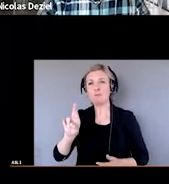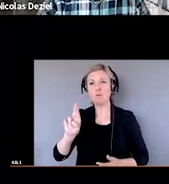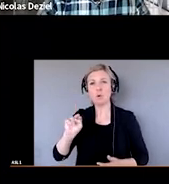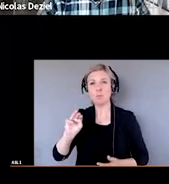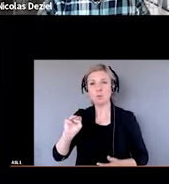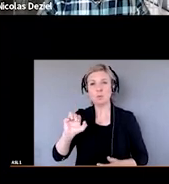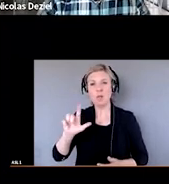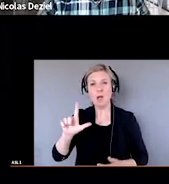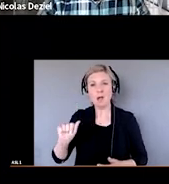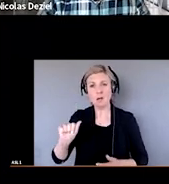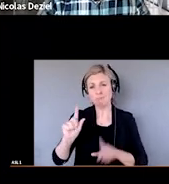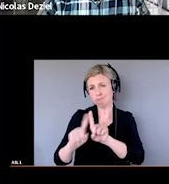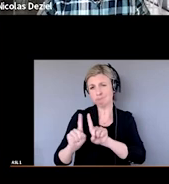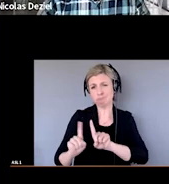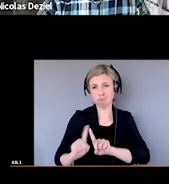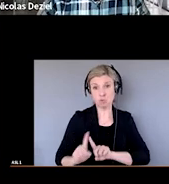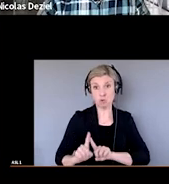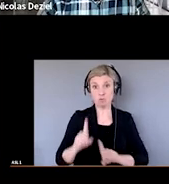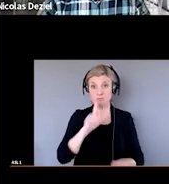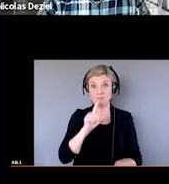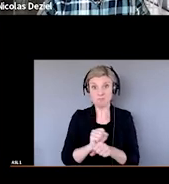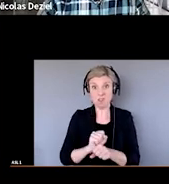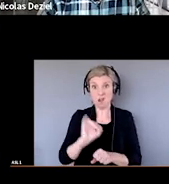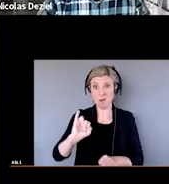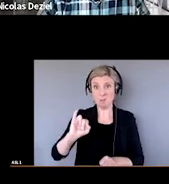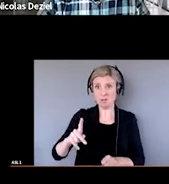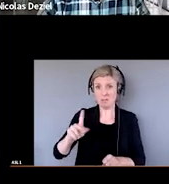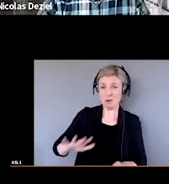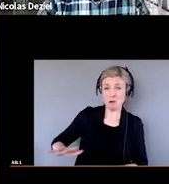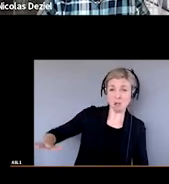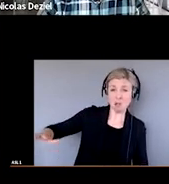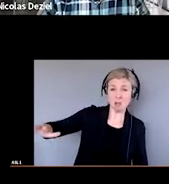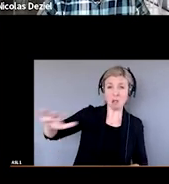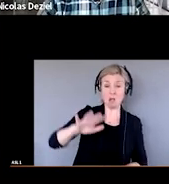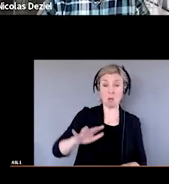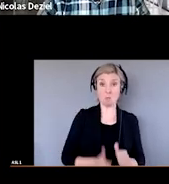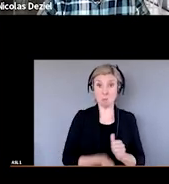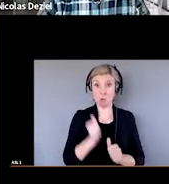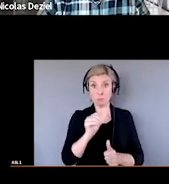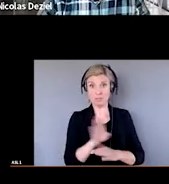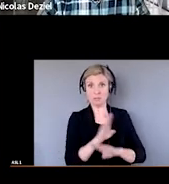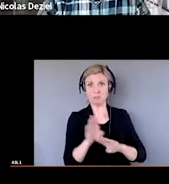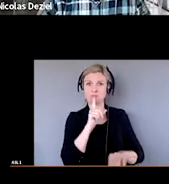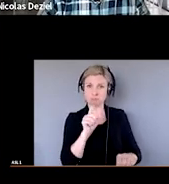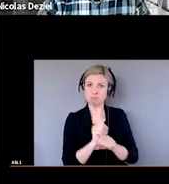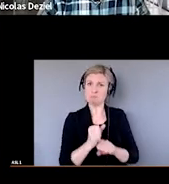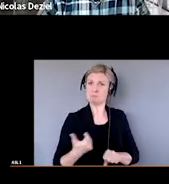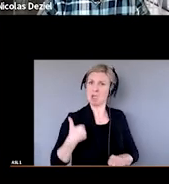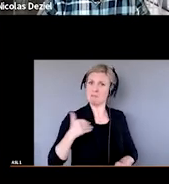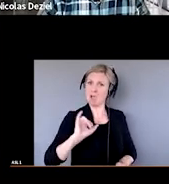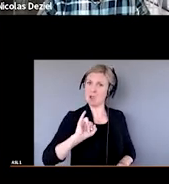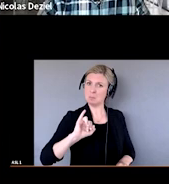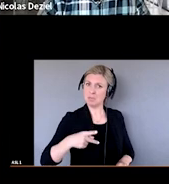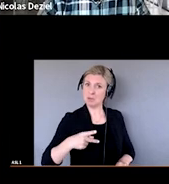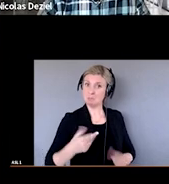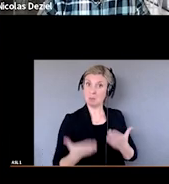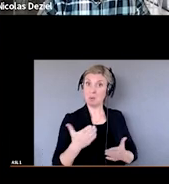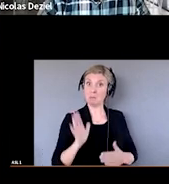us. And we find most businesses have some form of IP, whether it's formally protected or